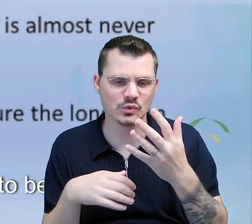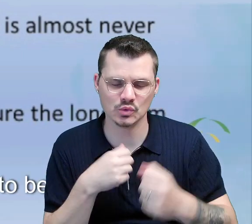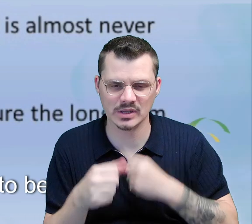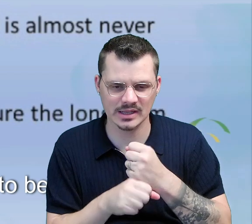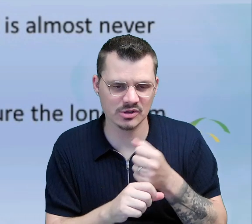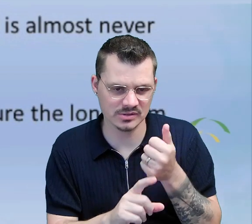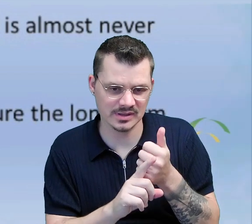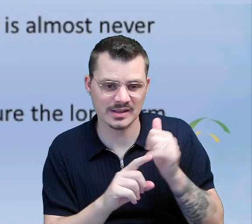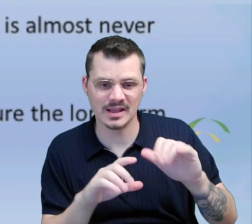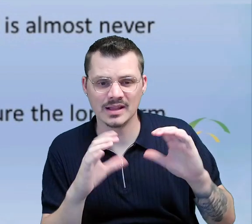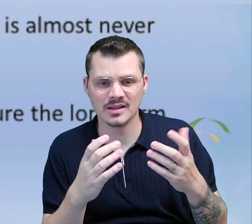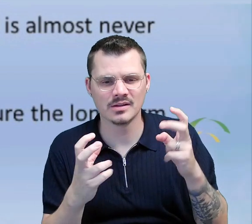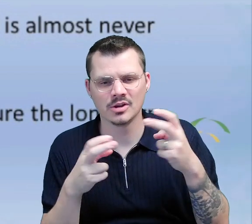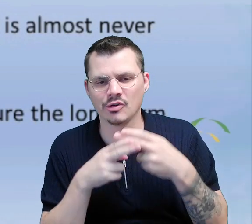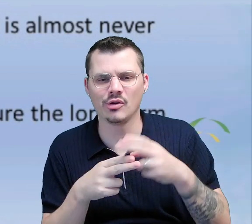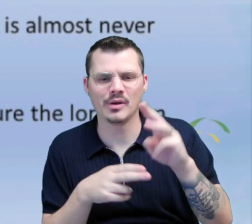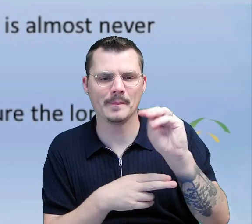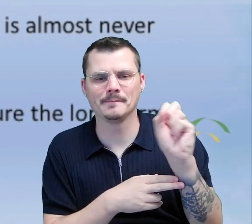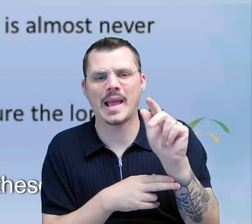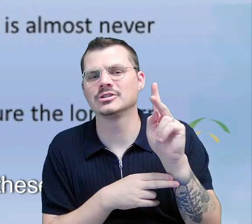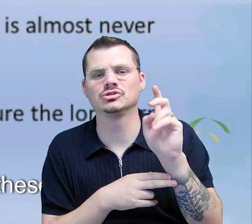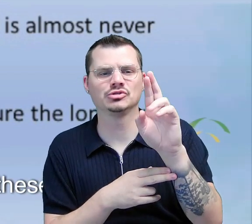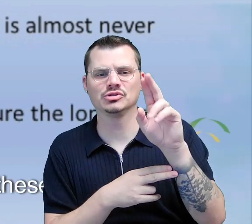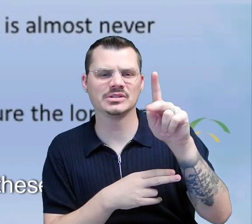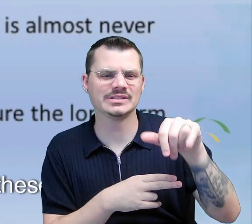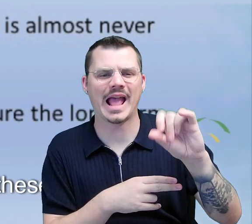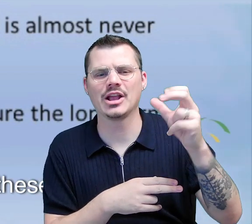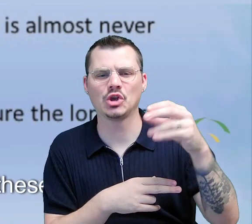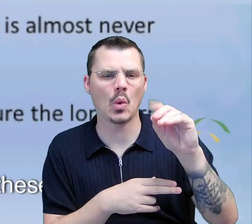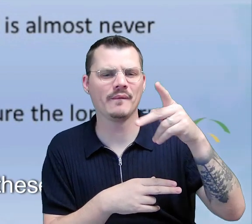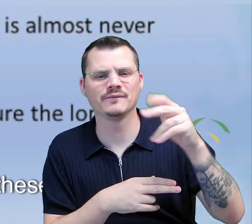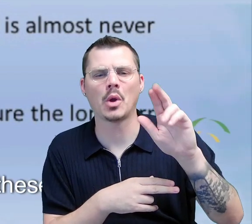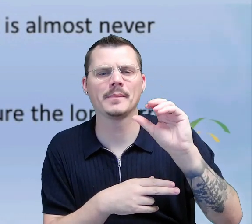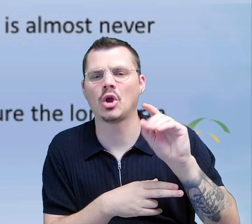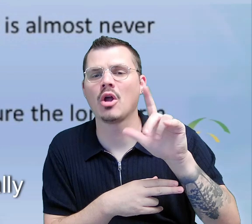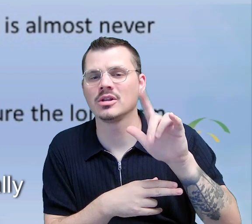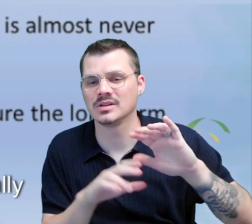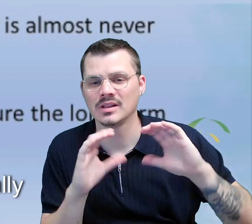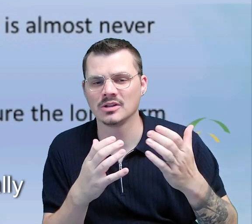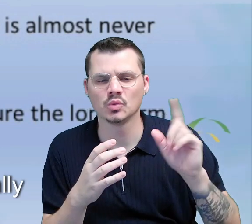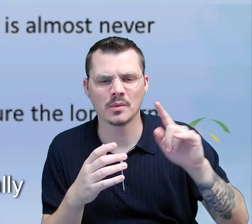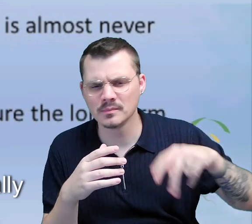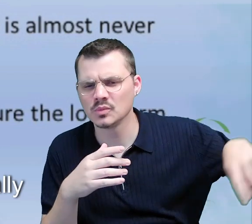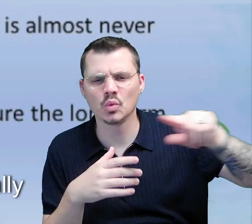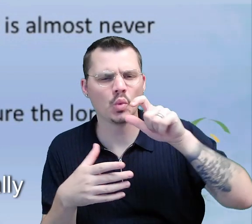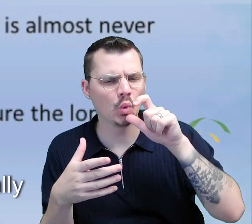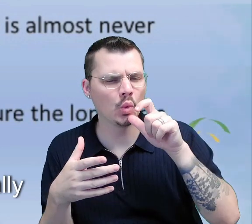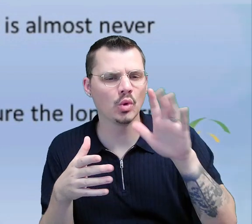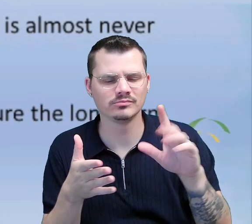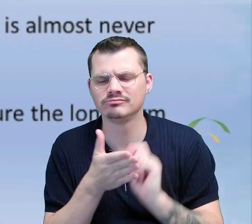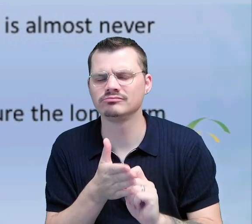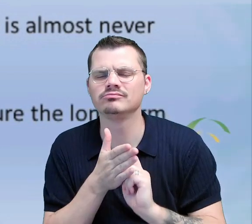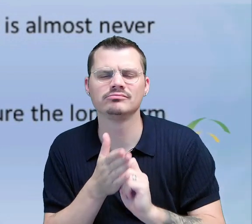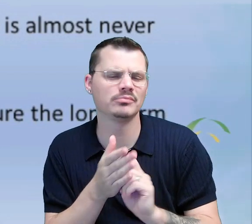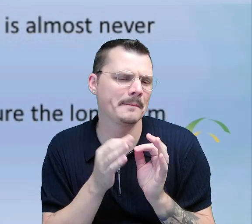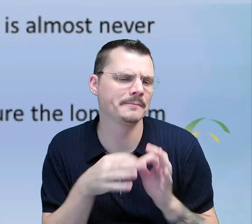is supposed to be the master psychopharmacology class, where all these people that have written all these really